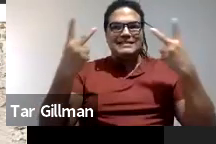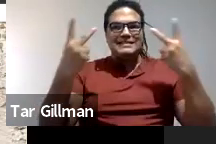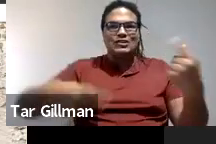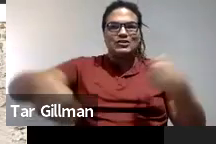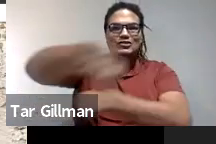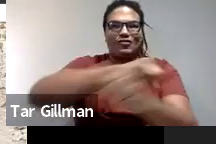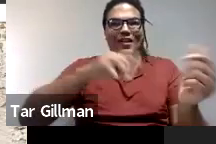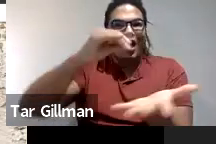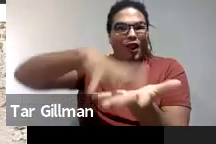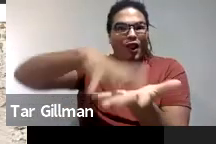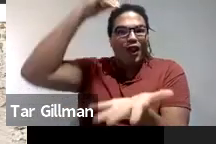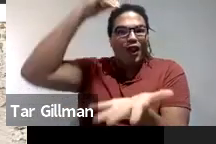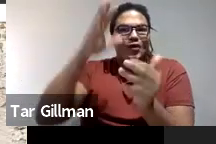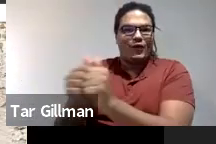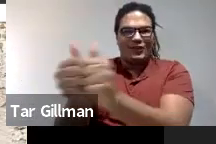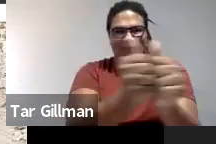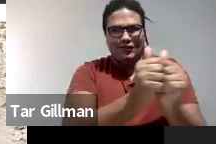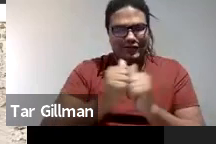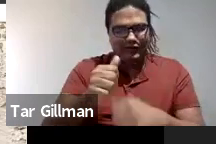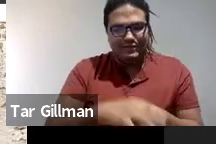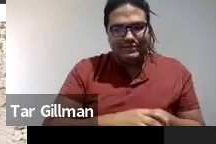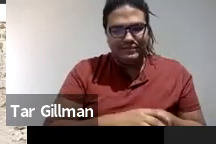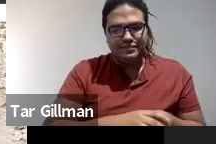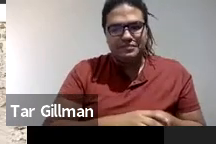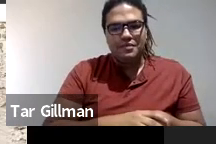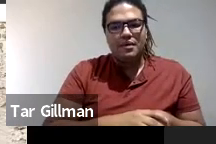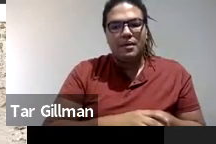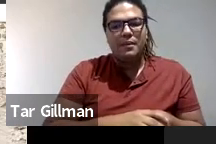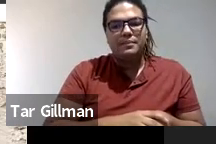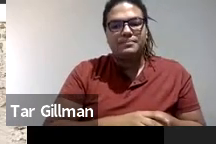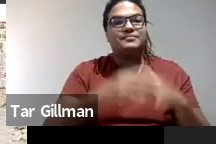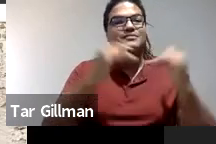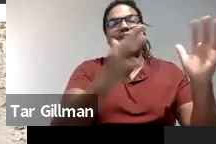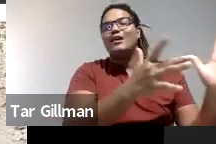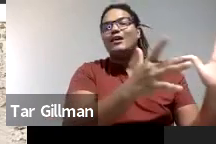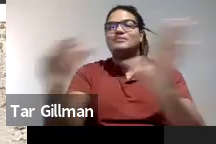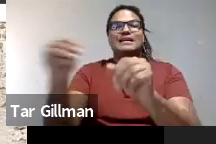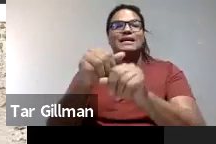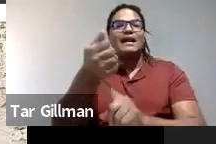within sign language, everybody could see each other and we could learn together.